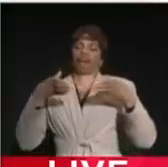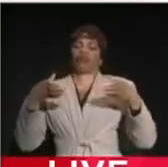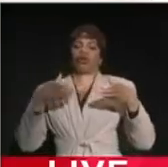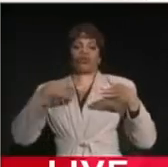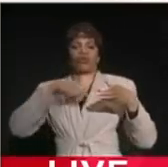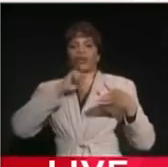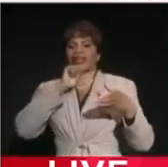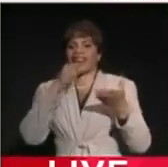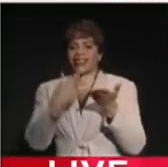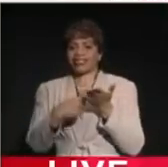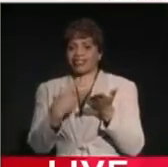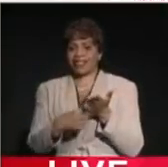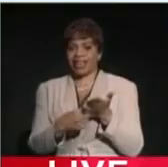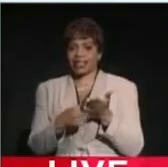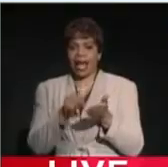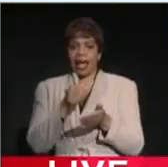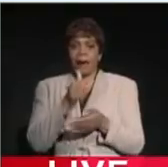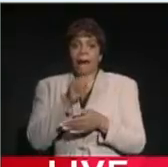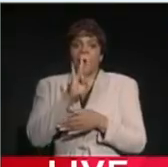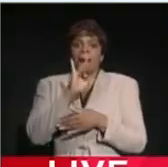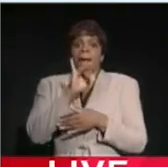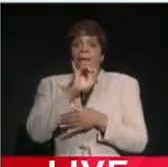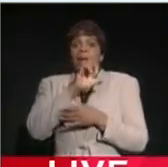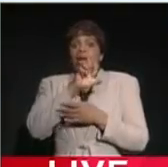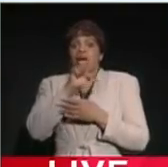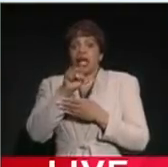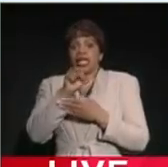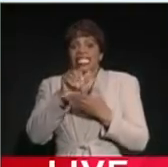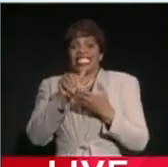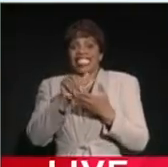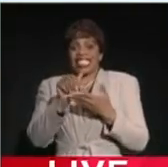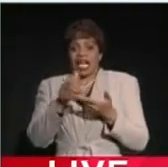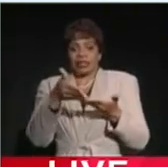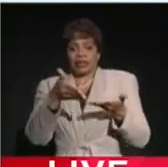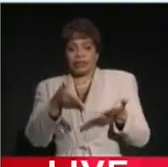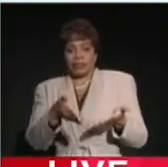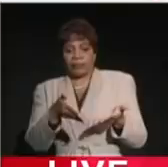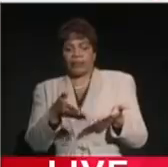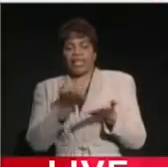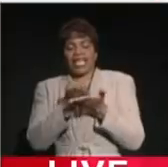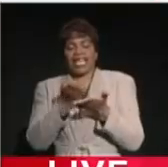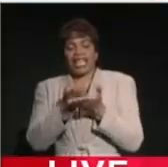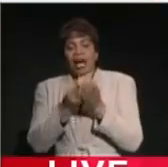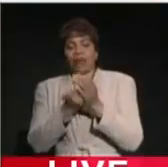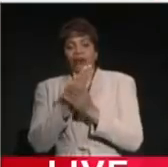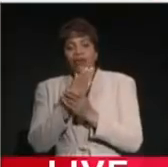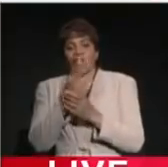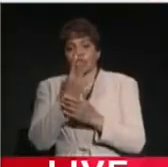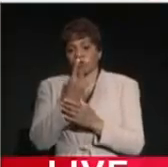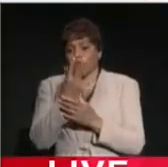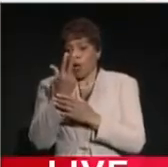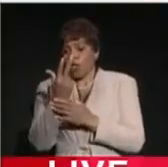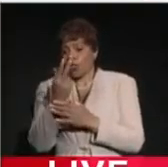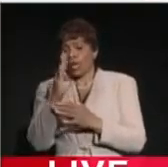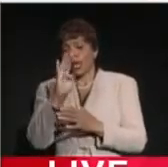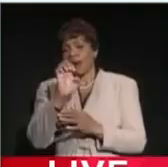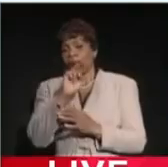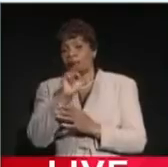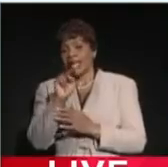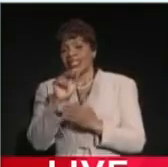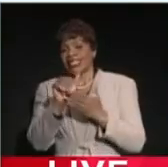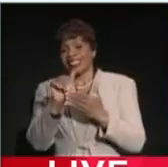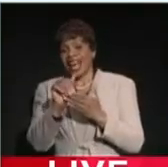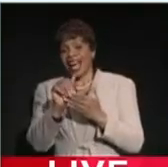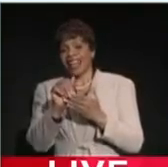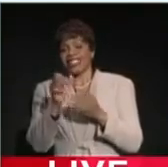left tens of billions of dollars on the table of economic growth in this administration. That's $2 or $3 billion at least annually of state revenue, and